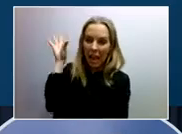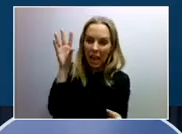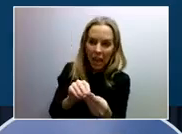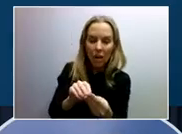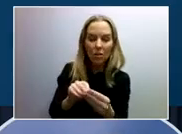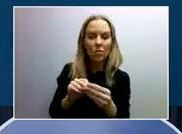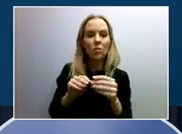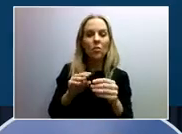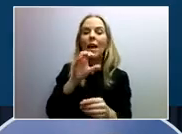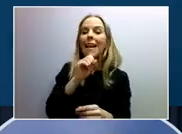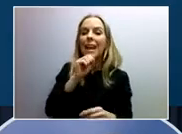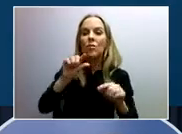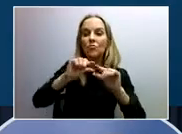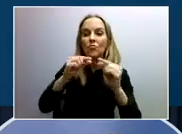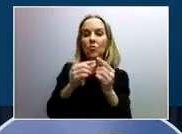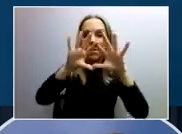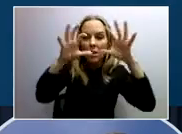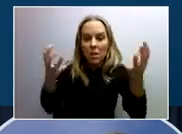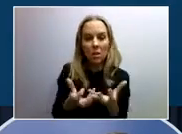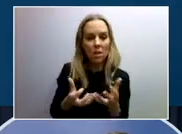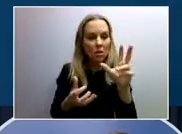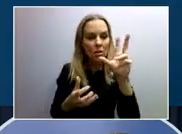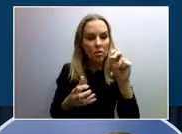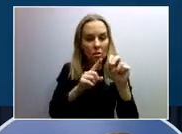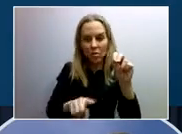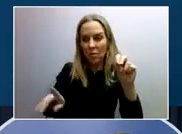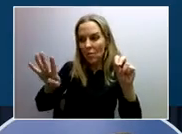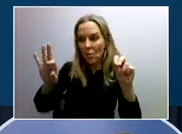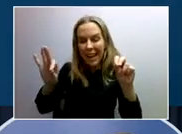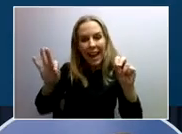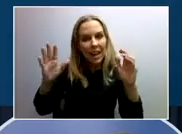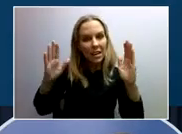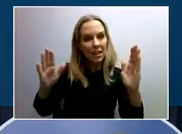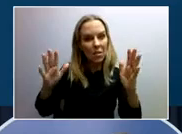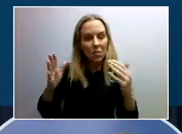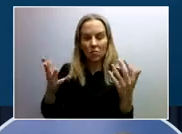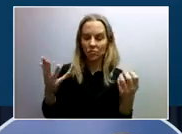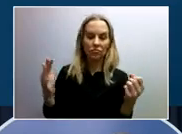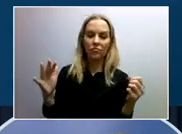49. Look at that. Almost entirely